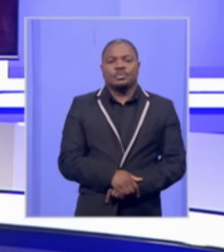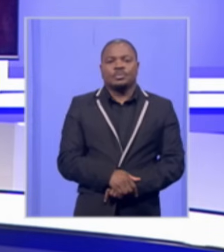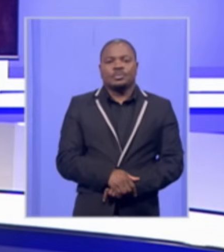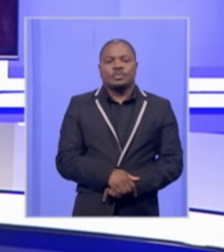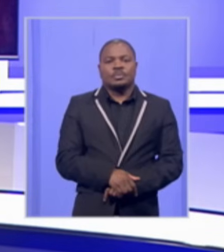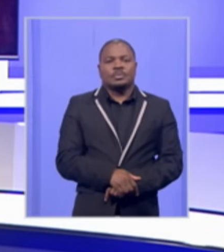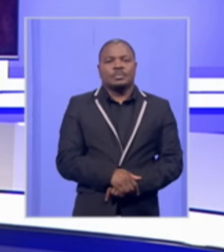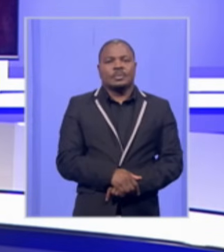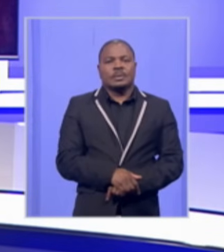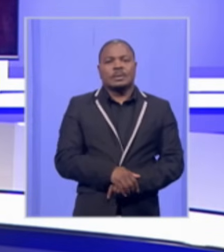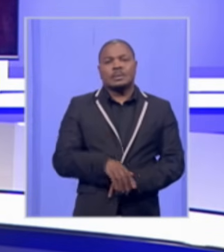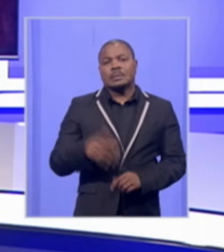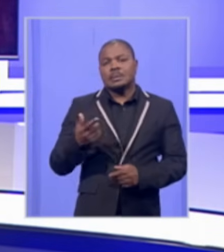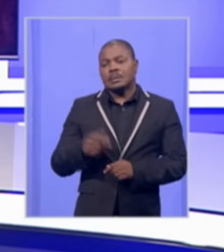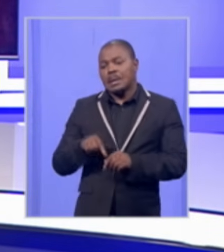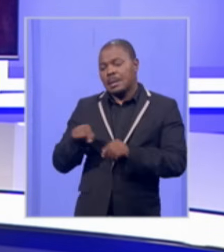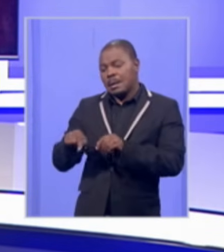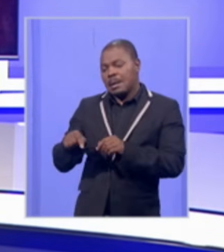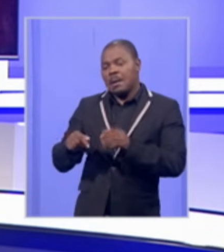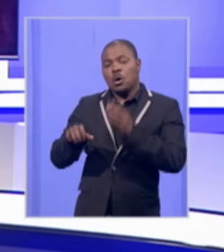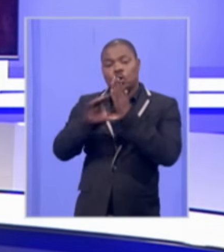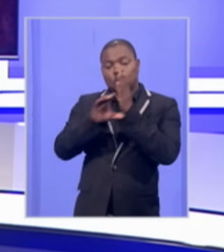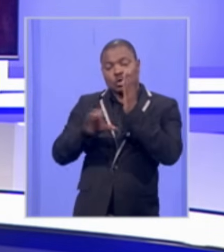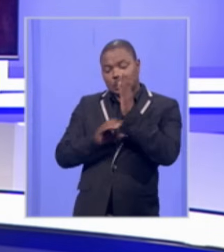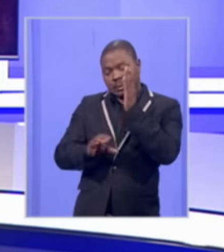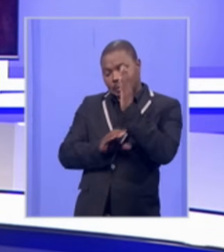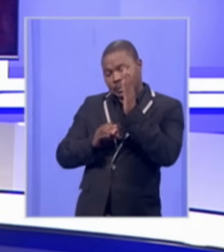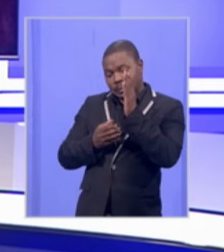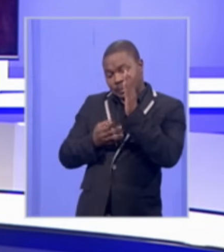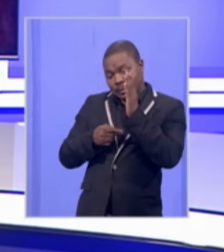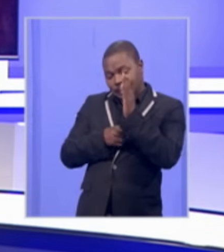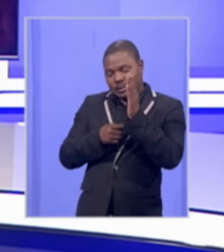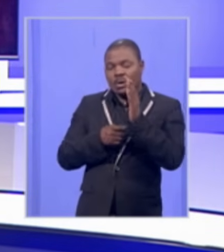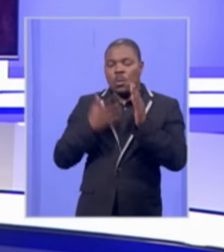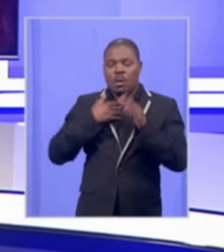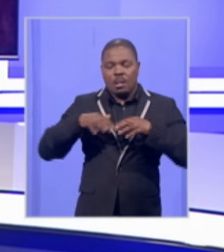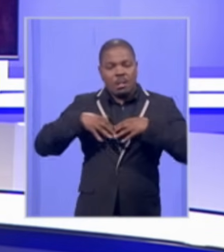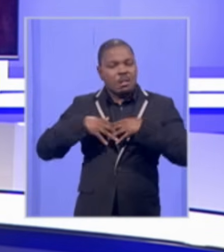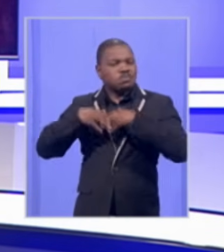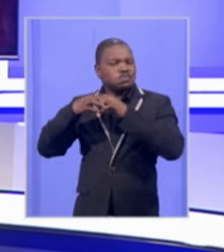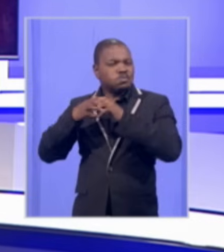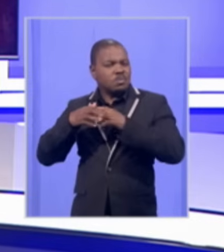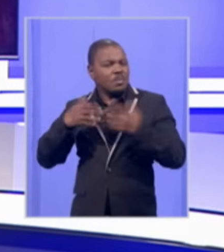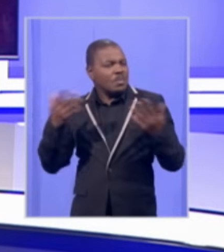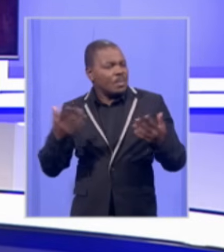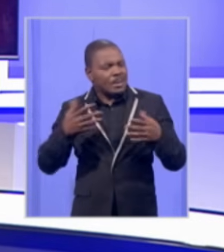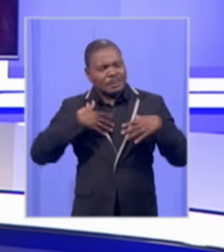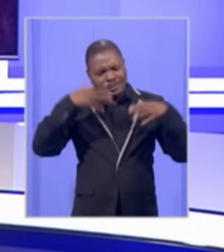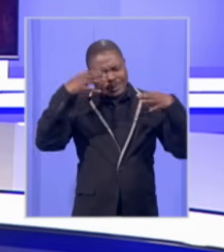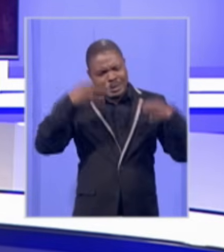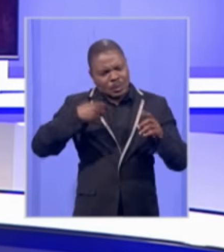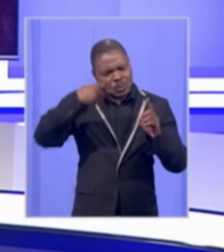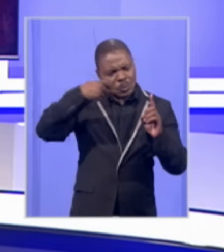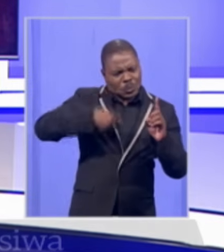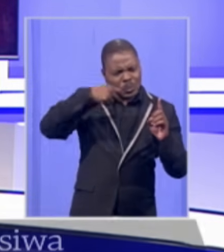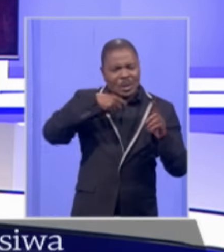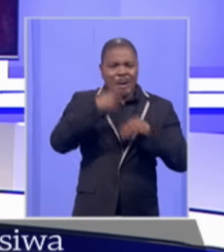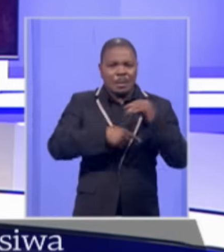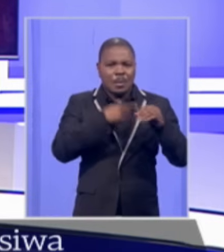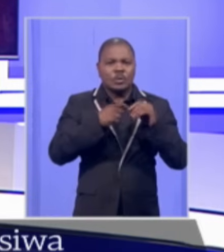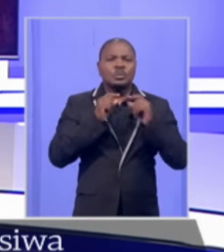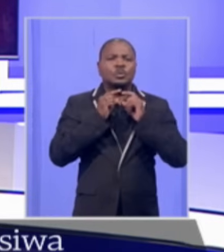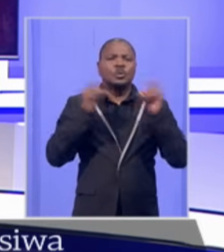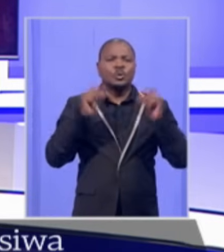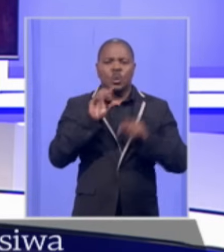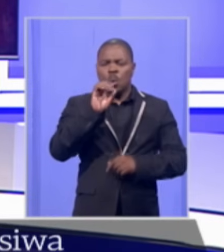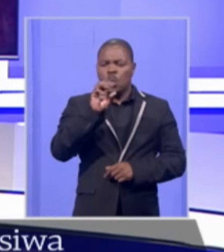Ditheo di le tharo tsa karolo ya borobongwe ya molaotheo di tlile go bolotsa dipatlisiso ka ga katlholo mo kgetseng ya ga Timothy Omotoso.